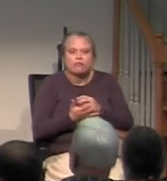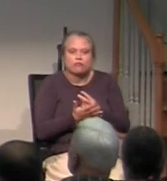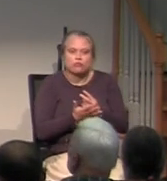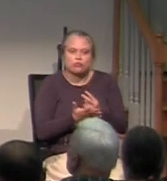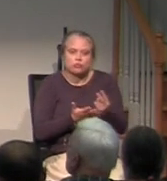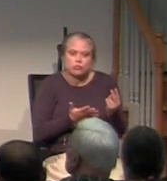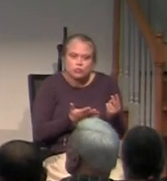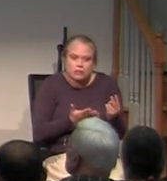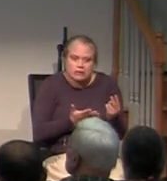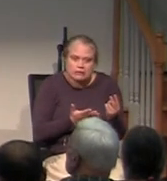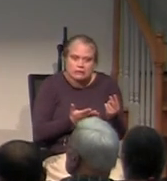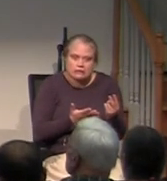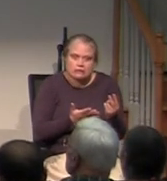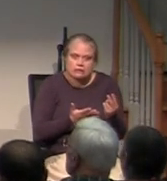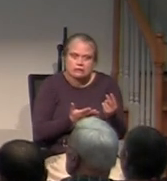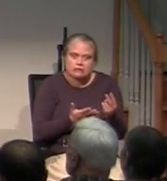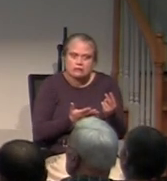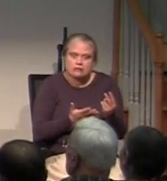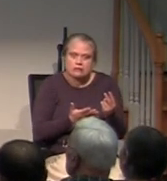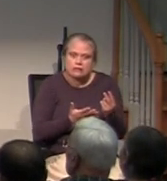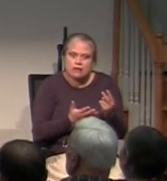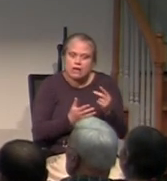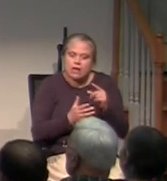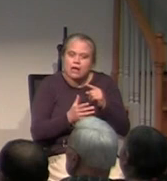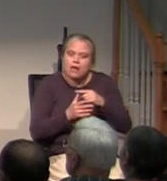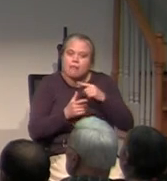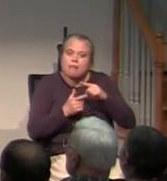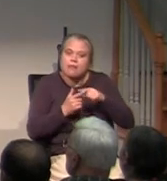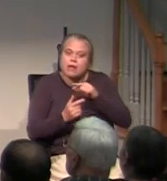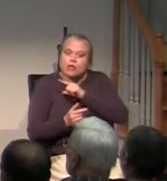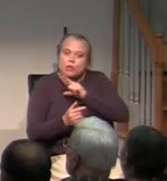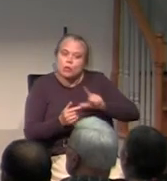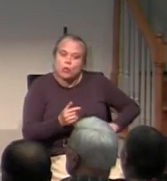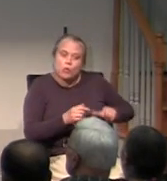up and sent her to Minneapolis.